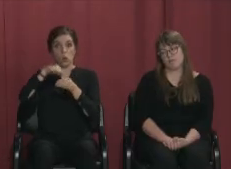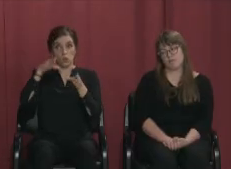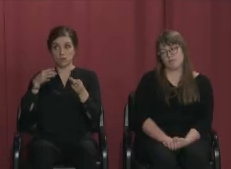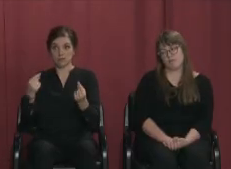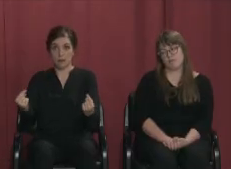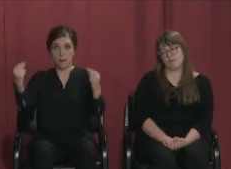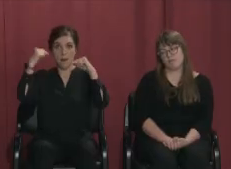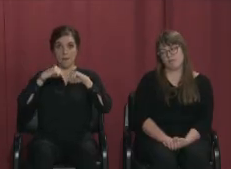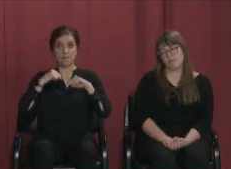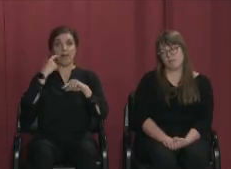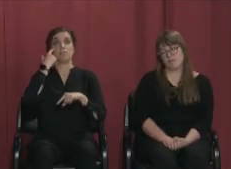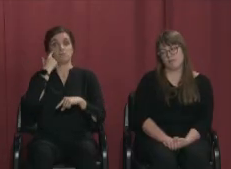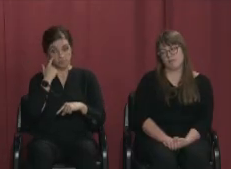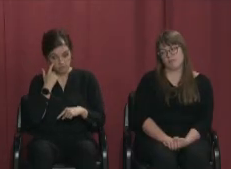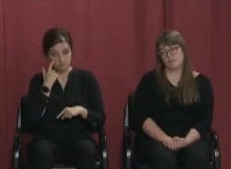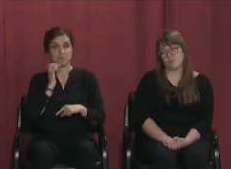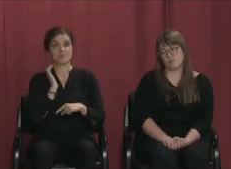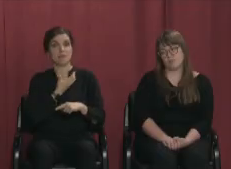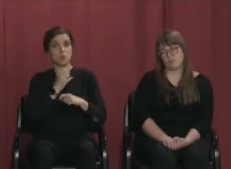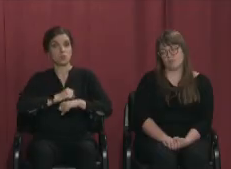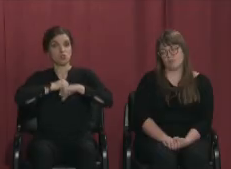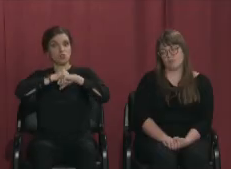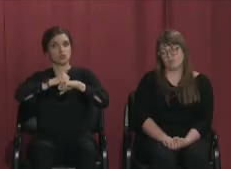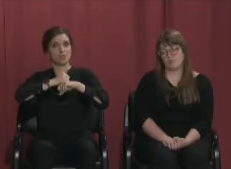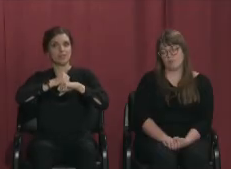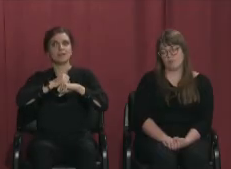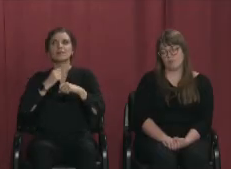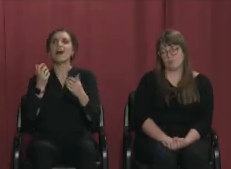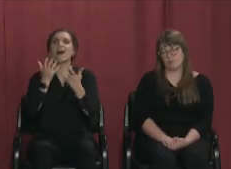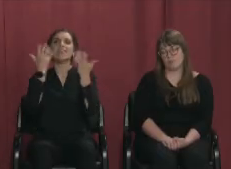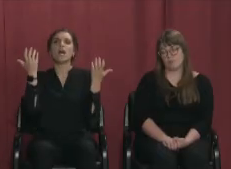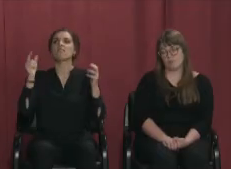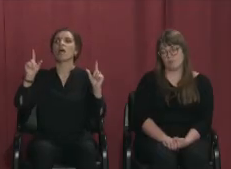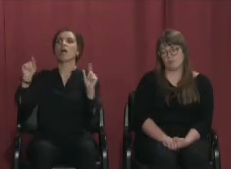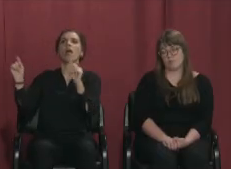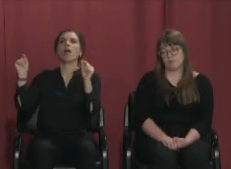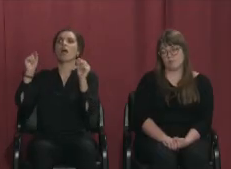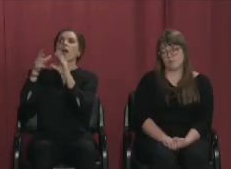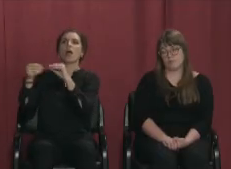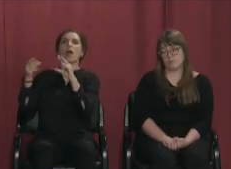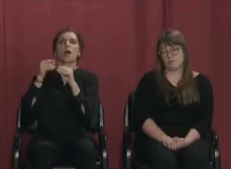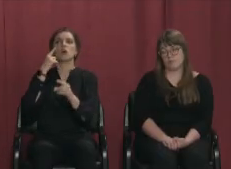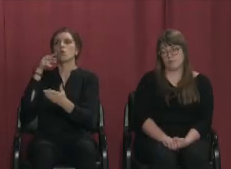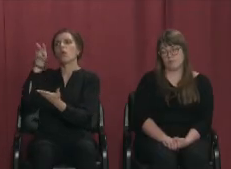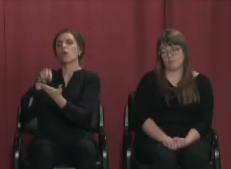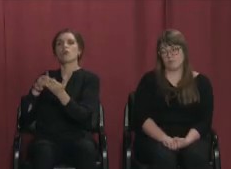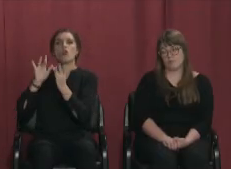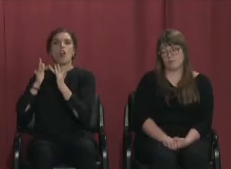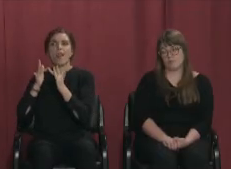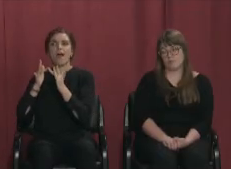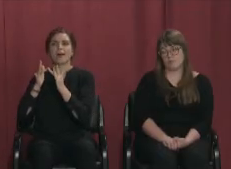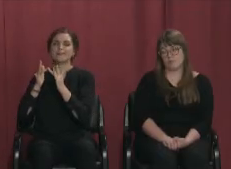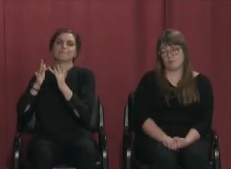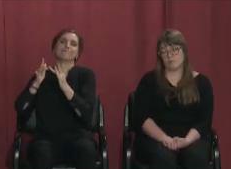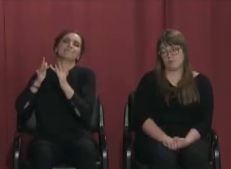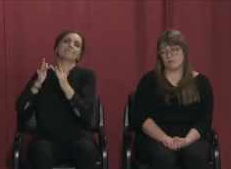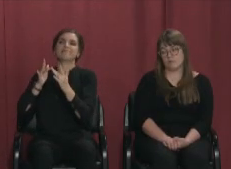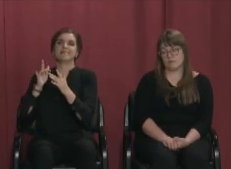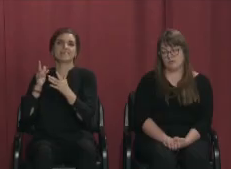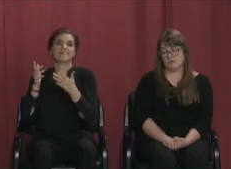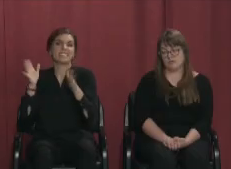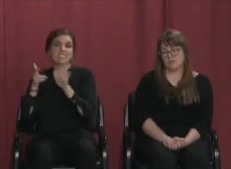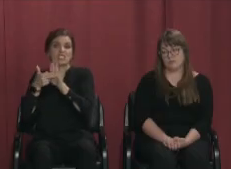the security that we have, a lot of those stories that you read on the internet, you'll find out are just them, good stories.